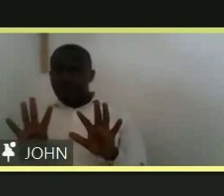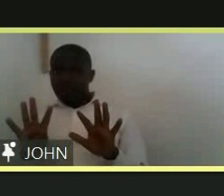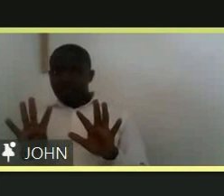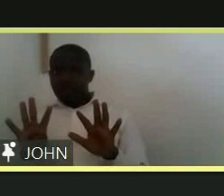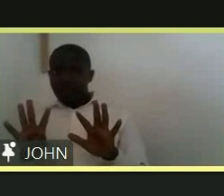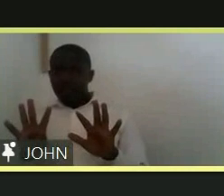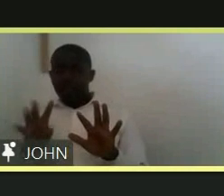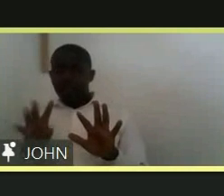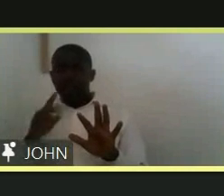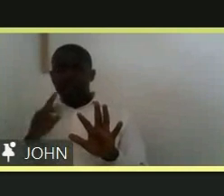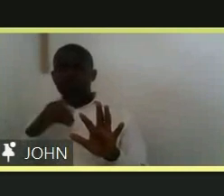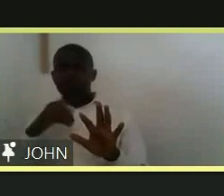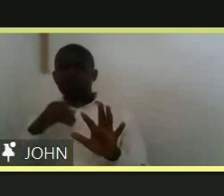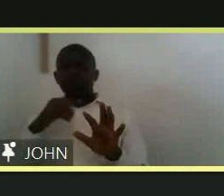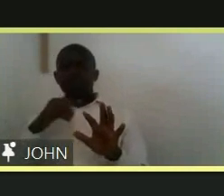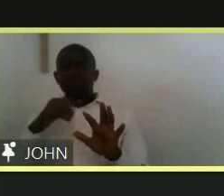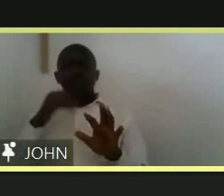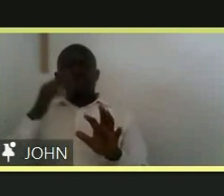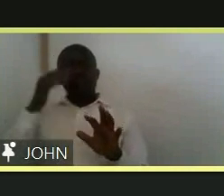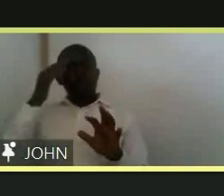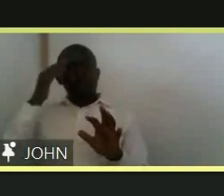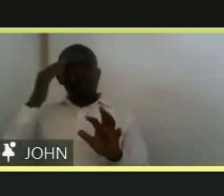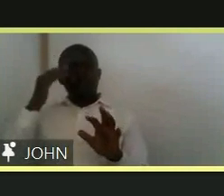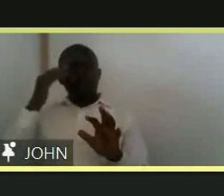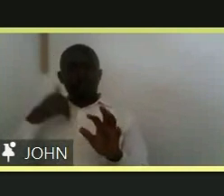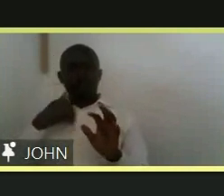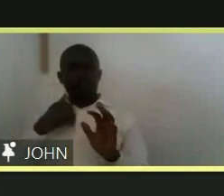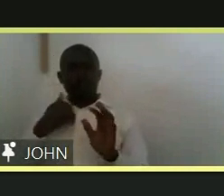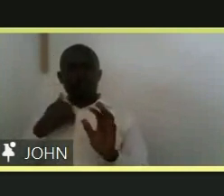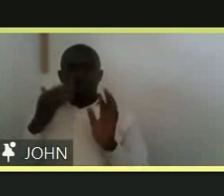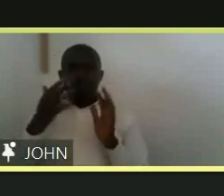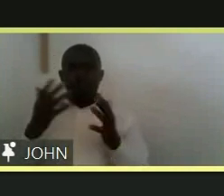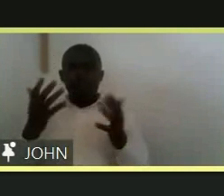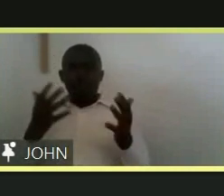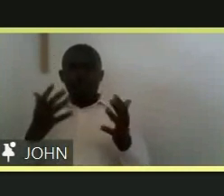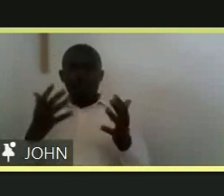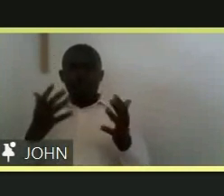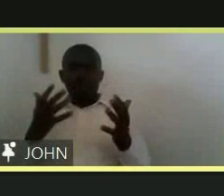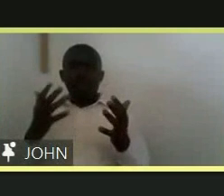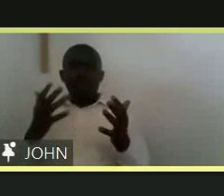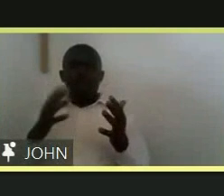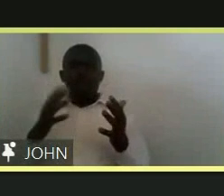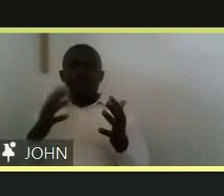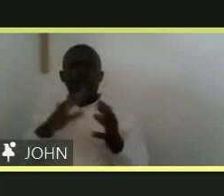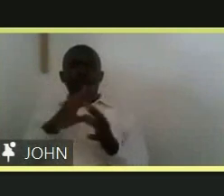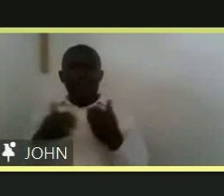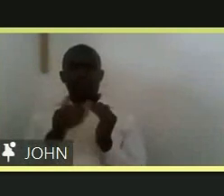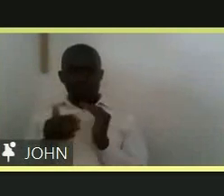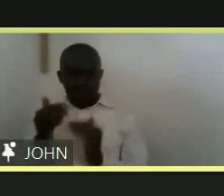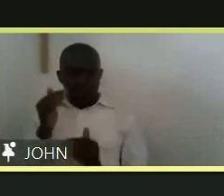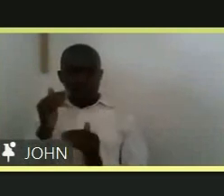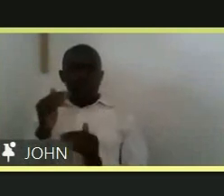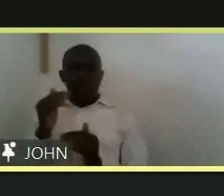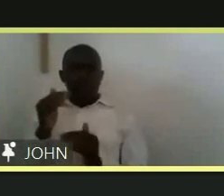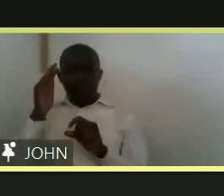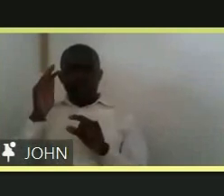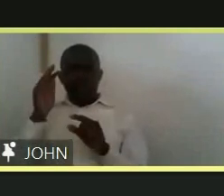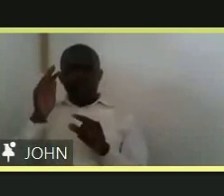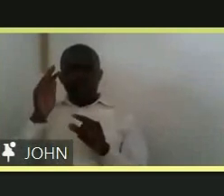health professionals. And this, I think emphasis should be made on a CBR team. If we could